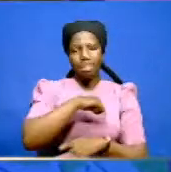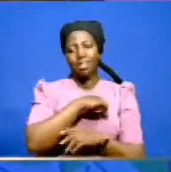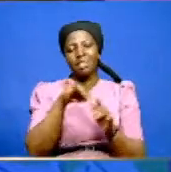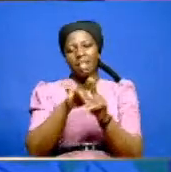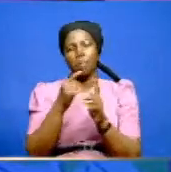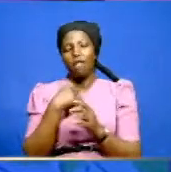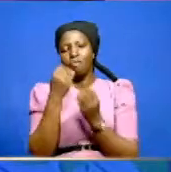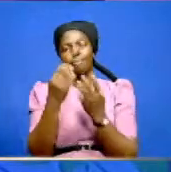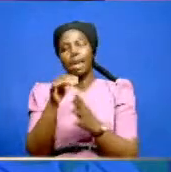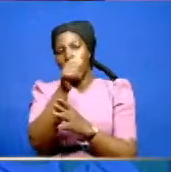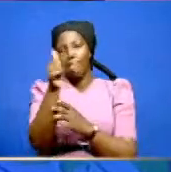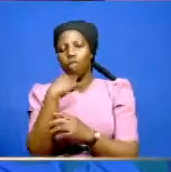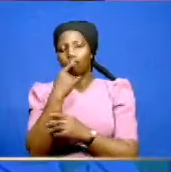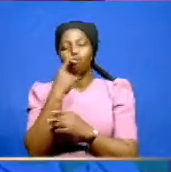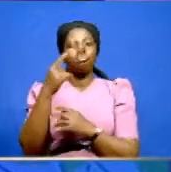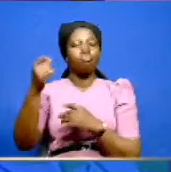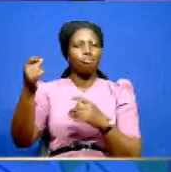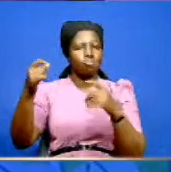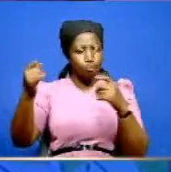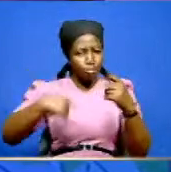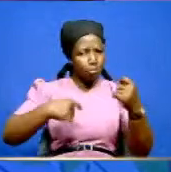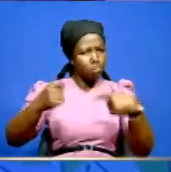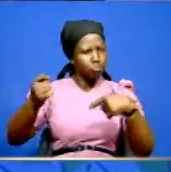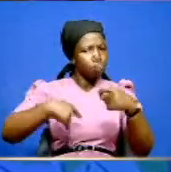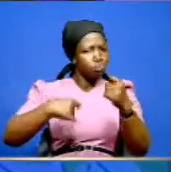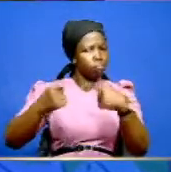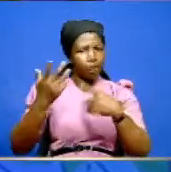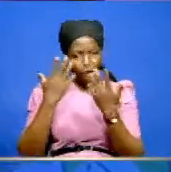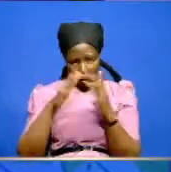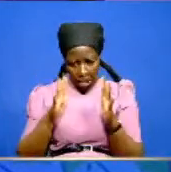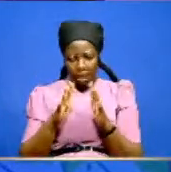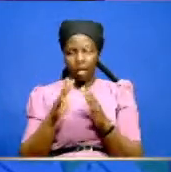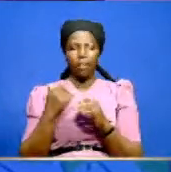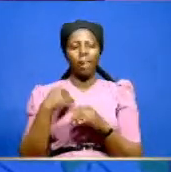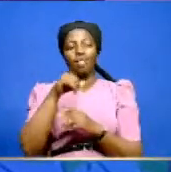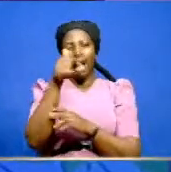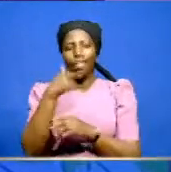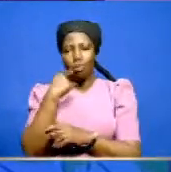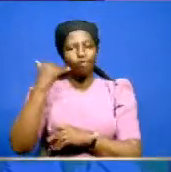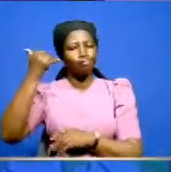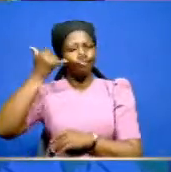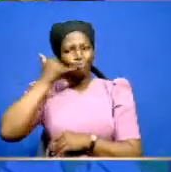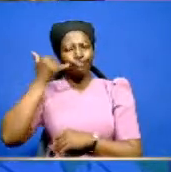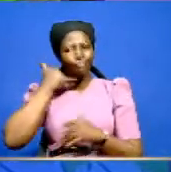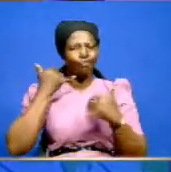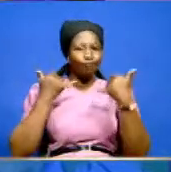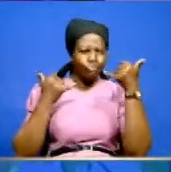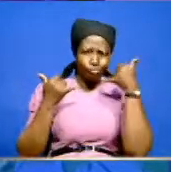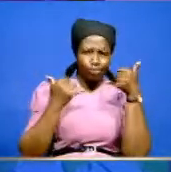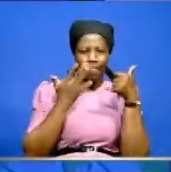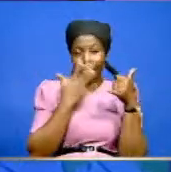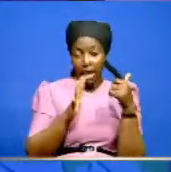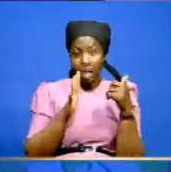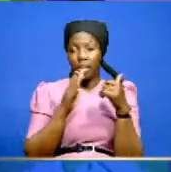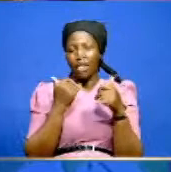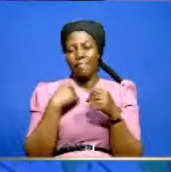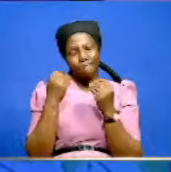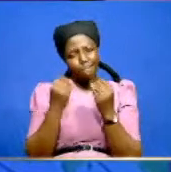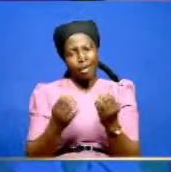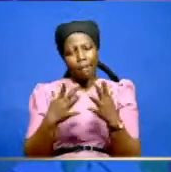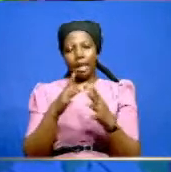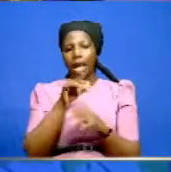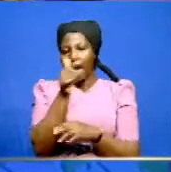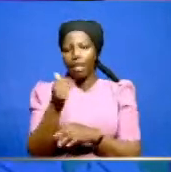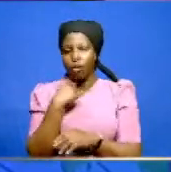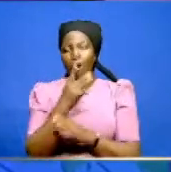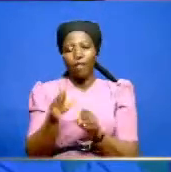sent messages. There are many who have called us. There are many who have given much